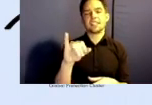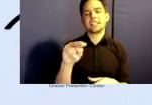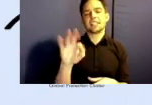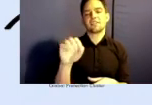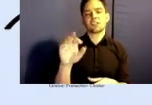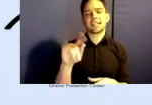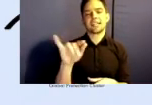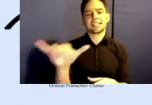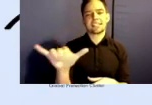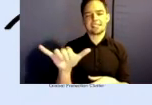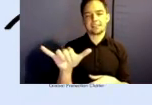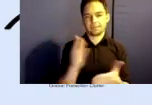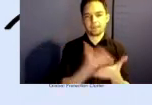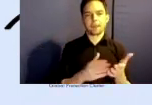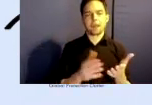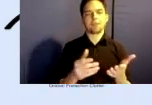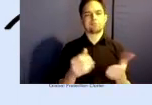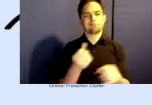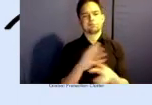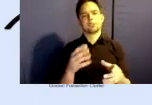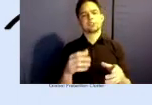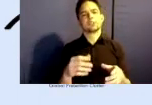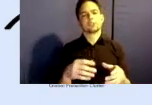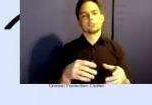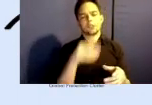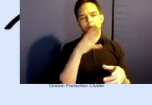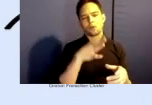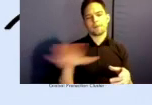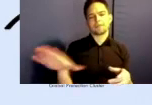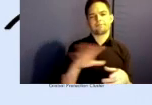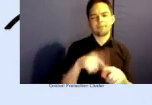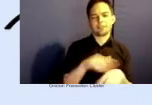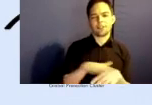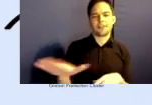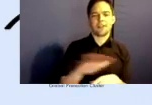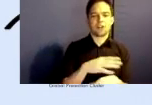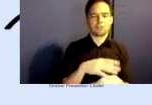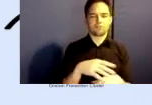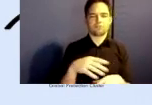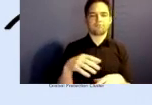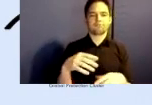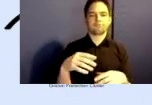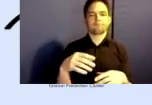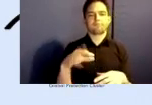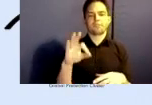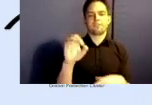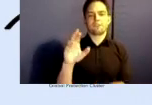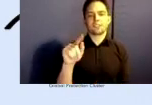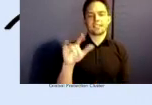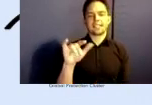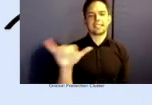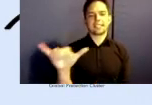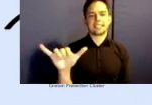perpetuate evaluation of women based on their fertility consider infertile women to have been cursed and in